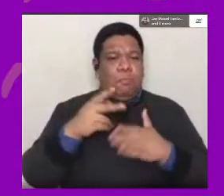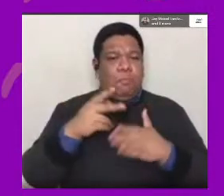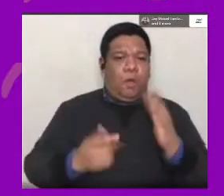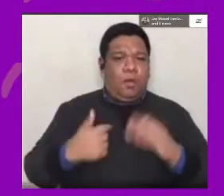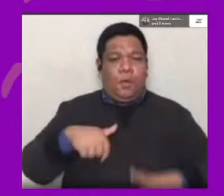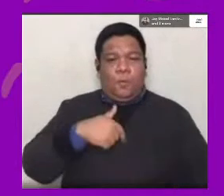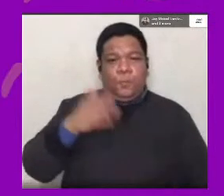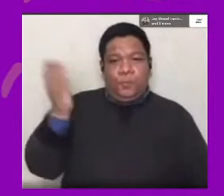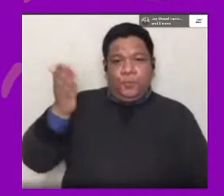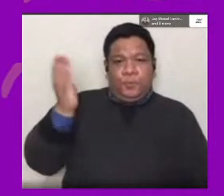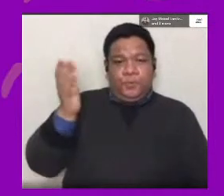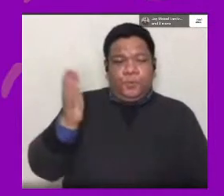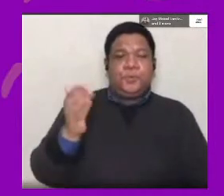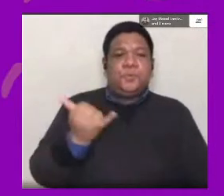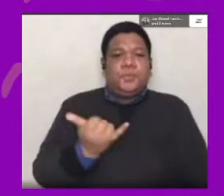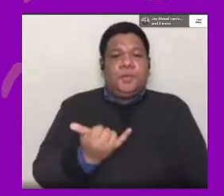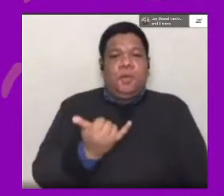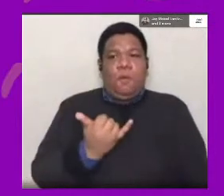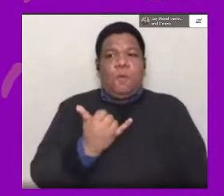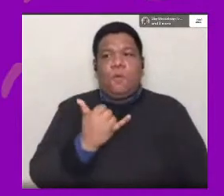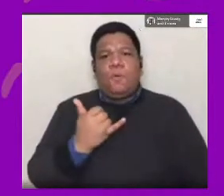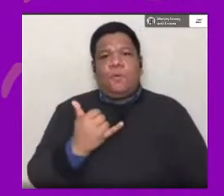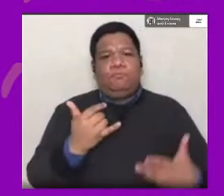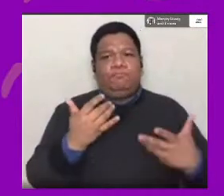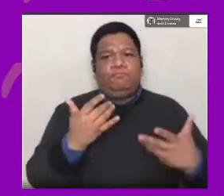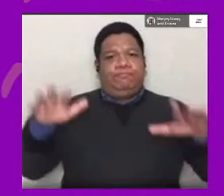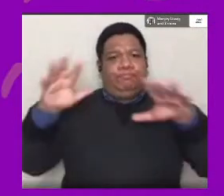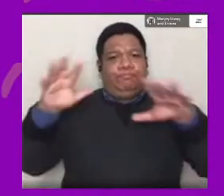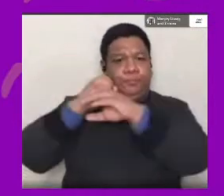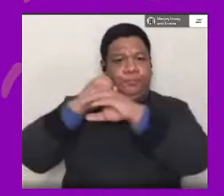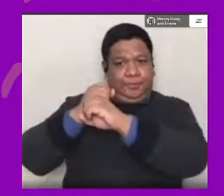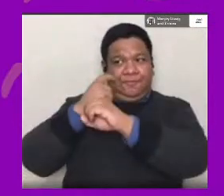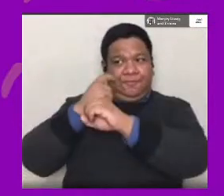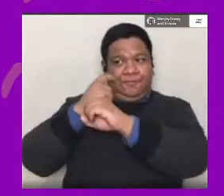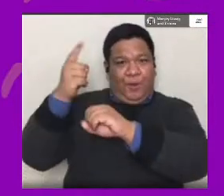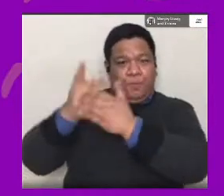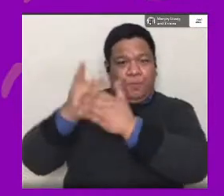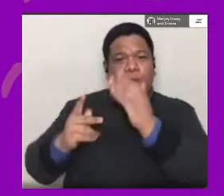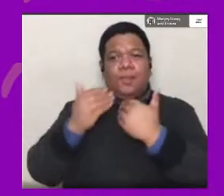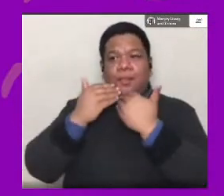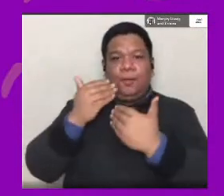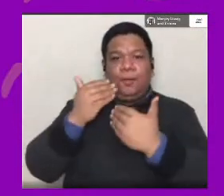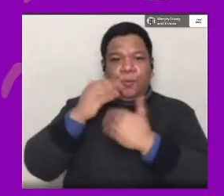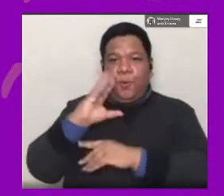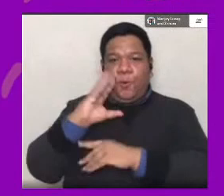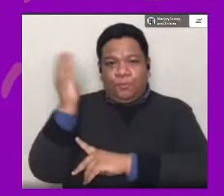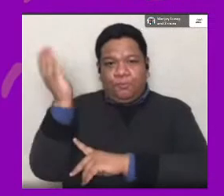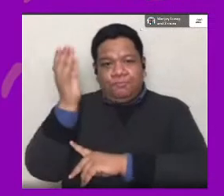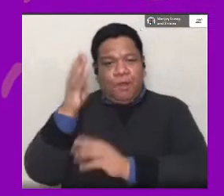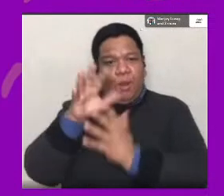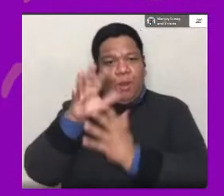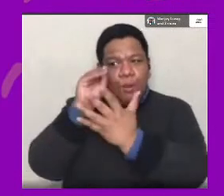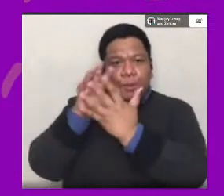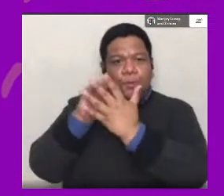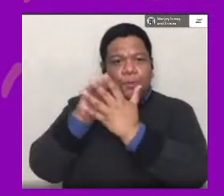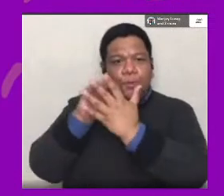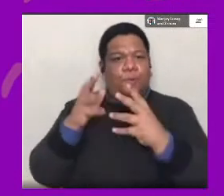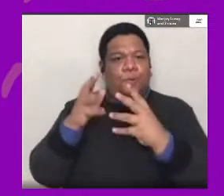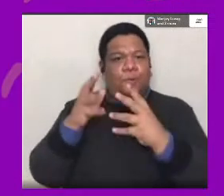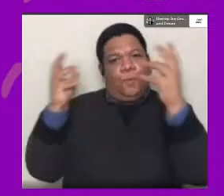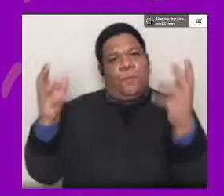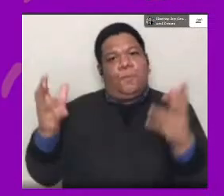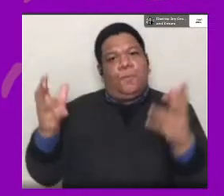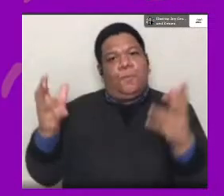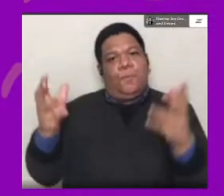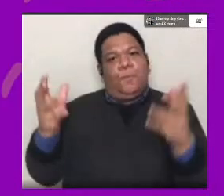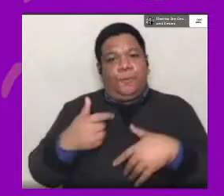presentations has concluded. So thank you once again to our speakers. We've learned so much already. So I'd